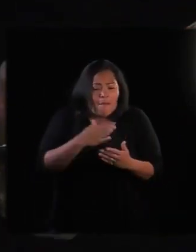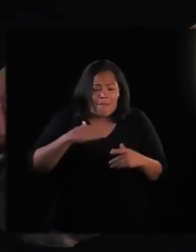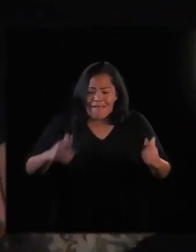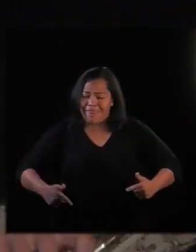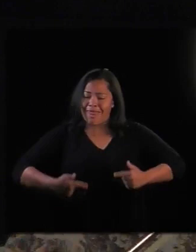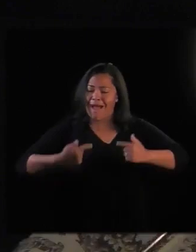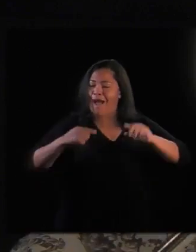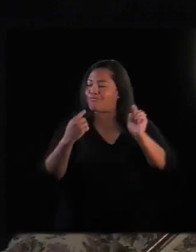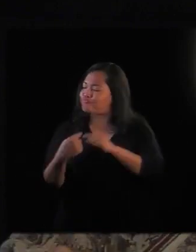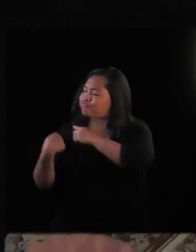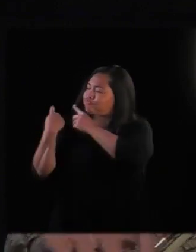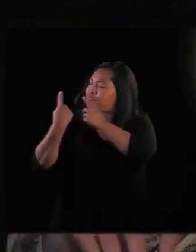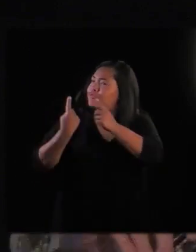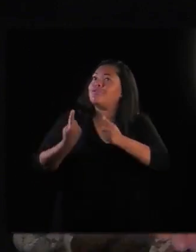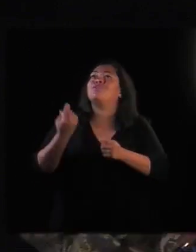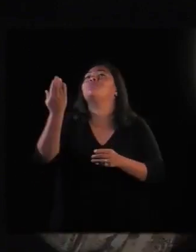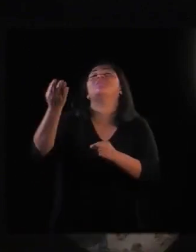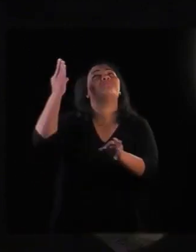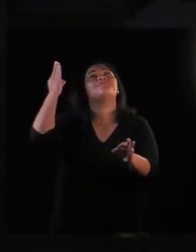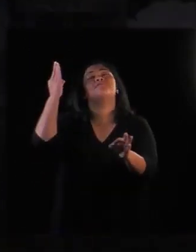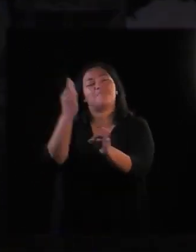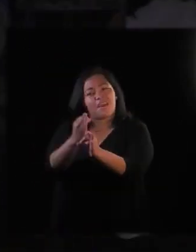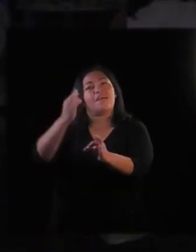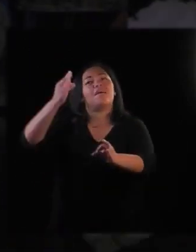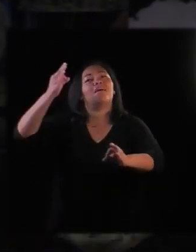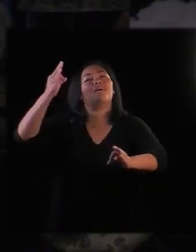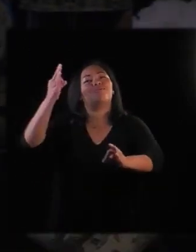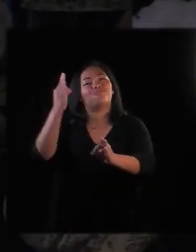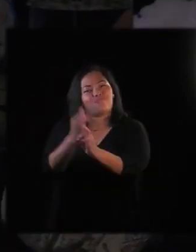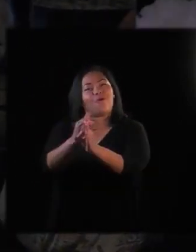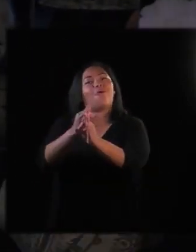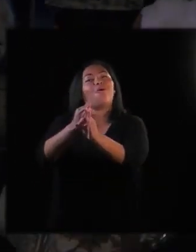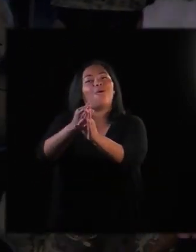God. And all my life you have been